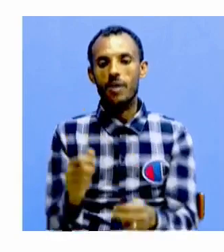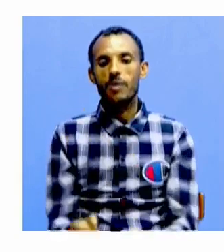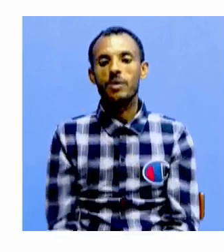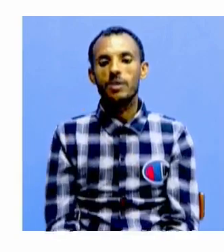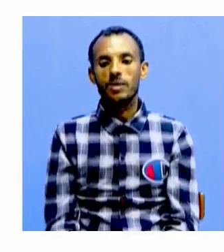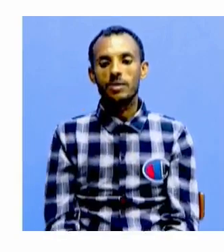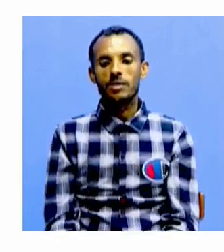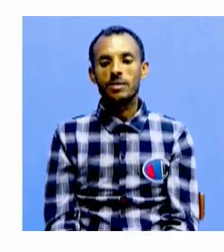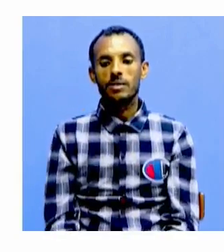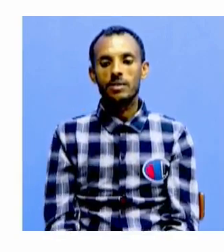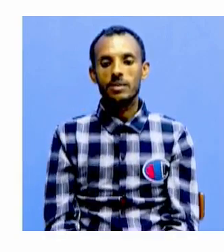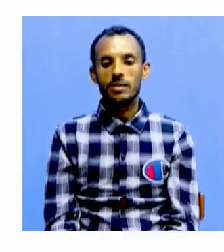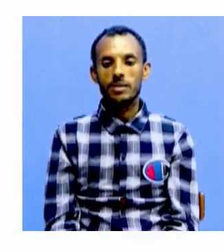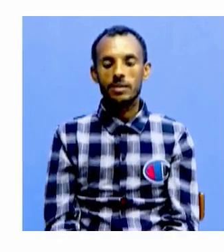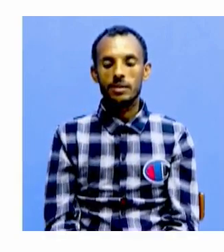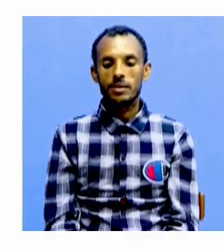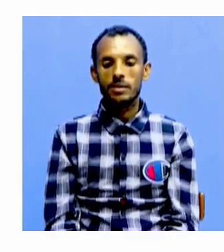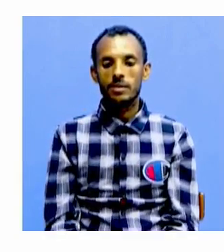noun.